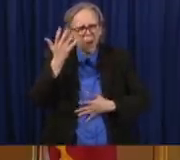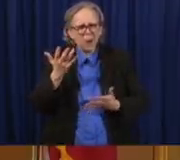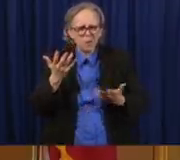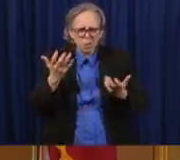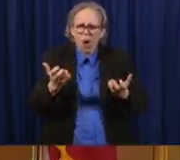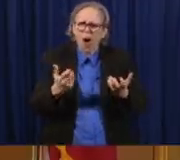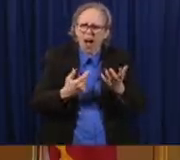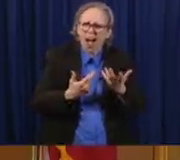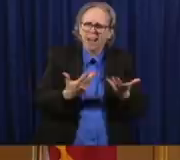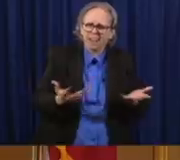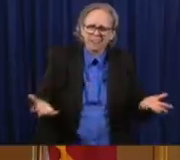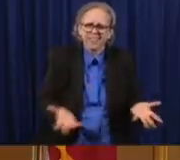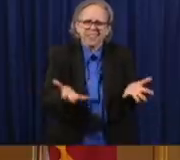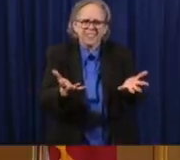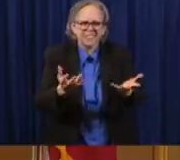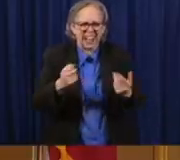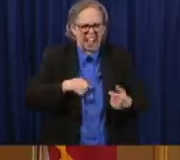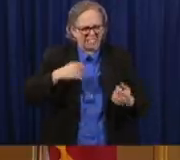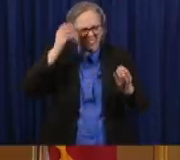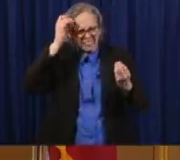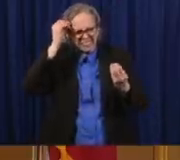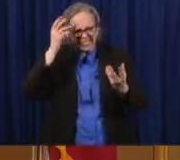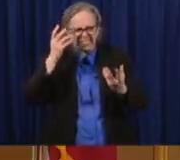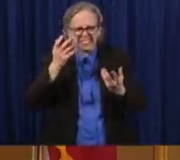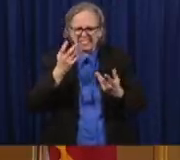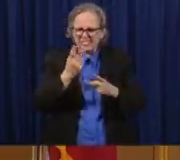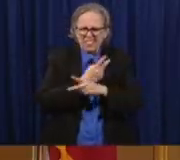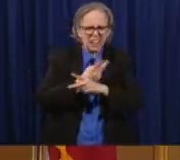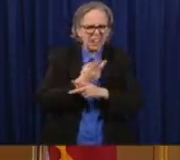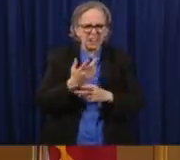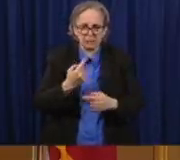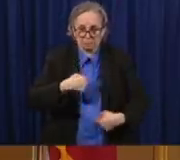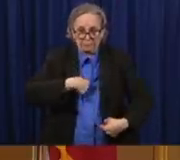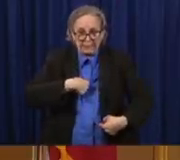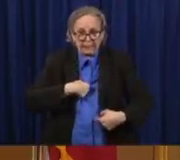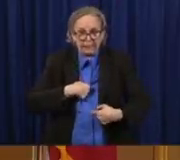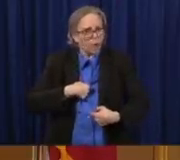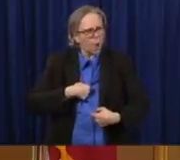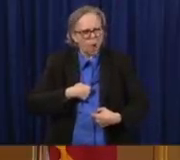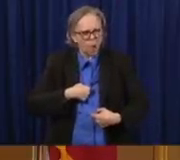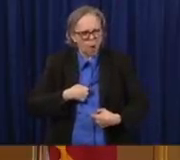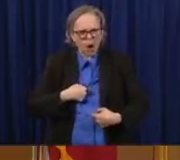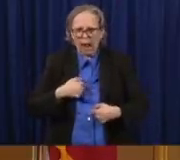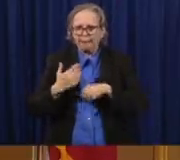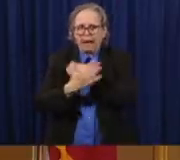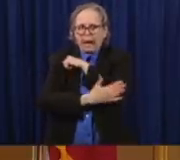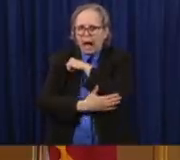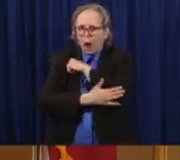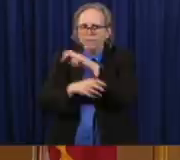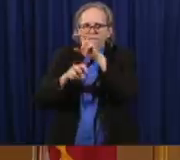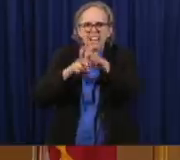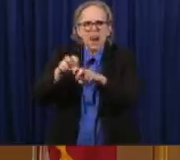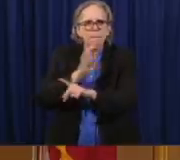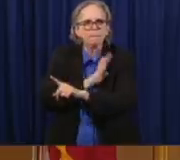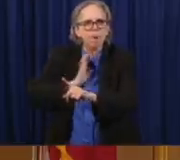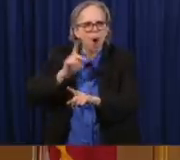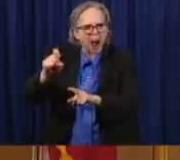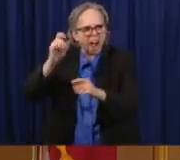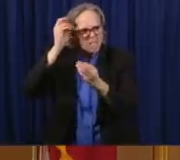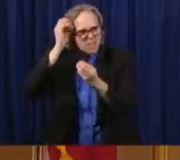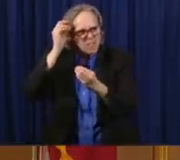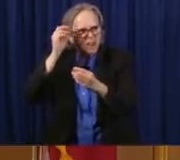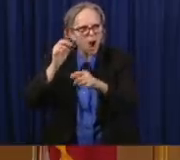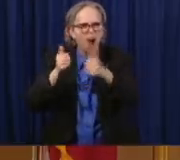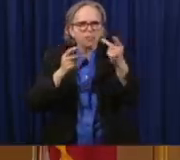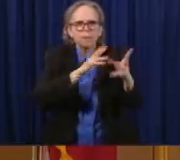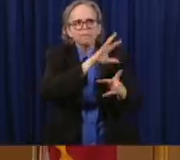work through, and this is not just me. This is, county fair boards and other people are going to have to kind of work